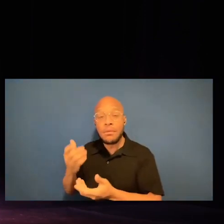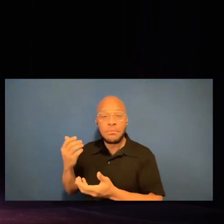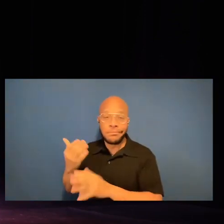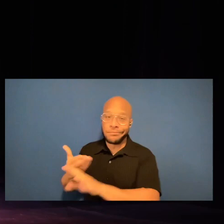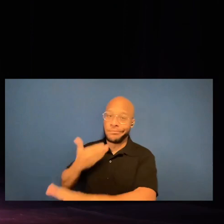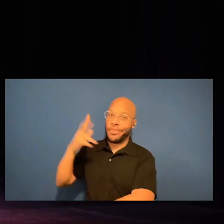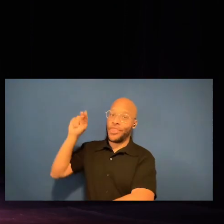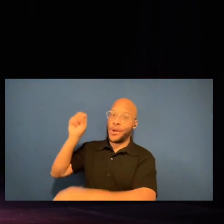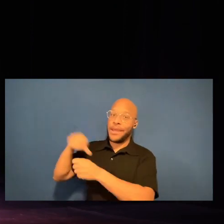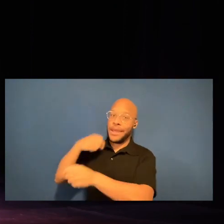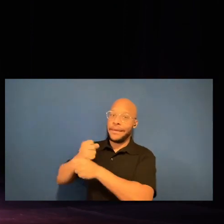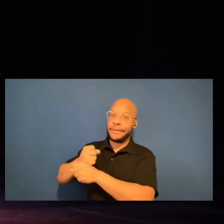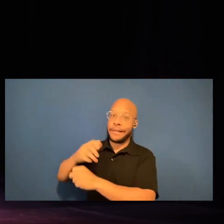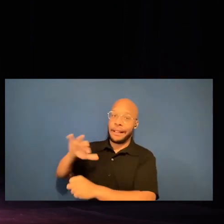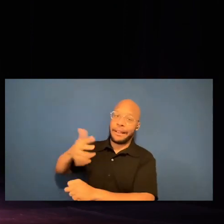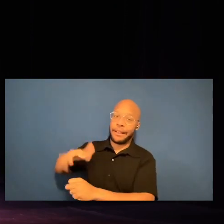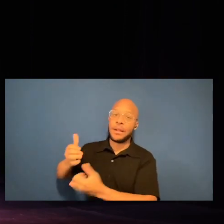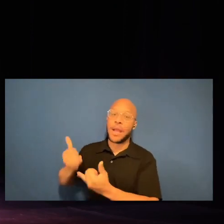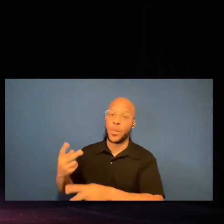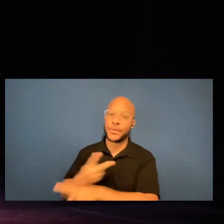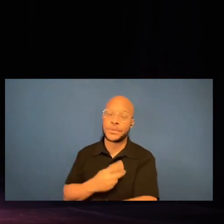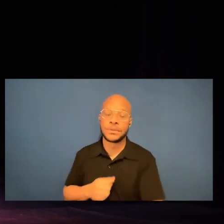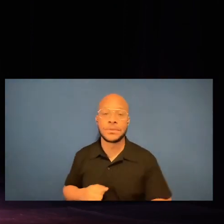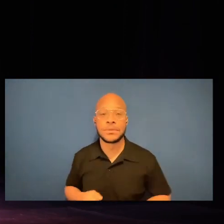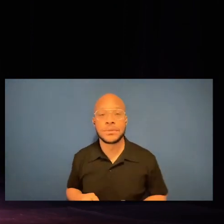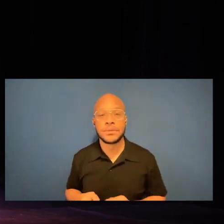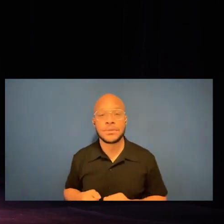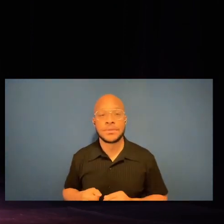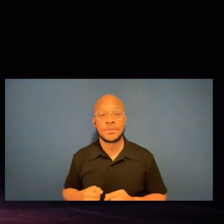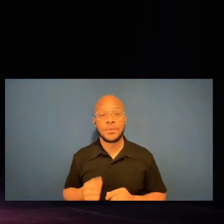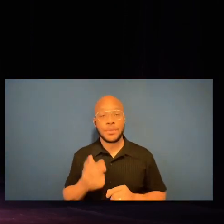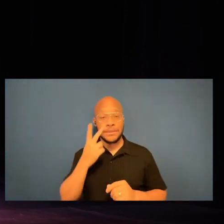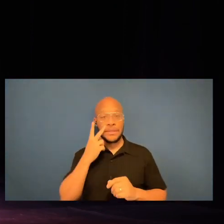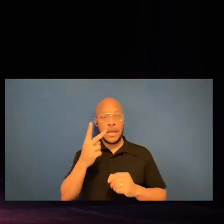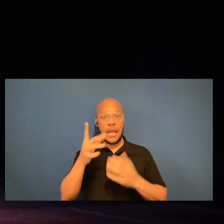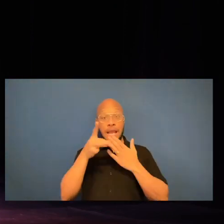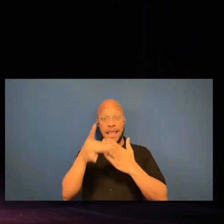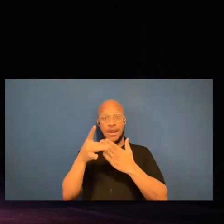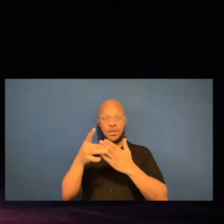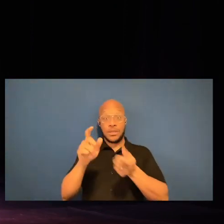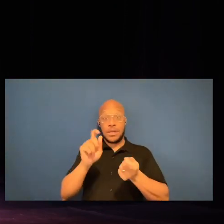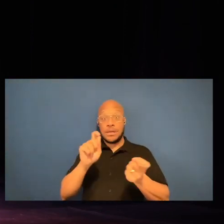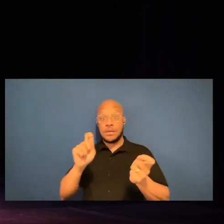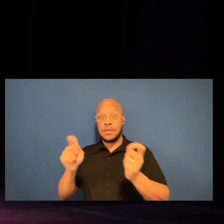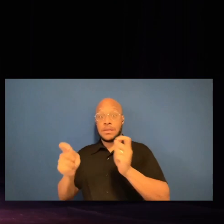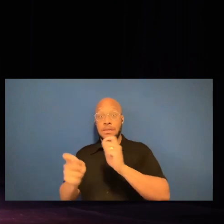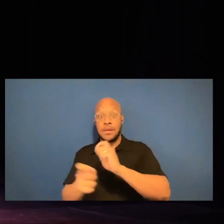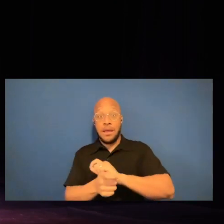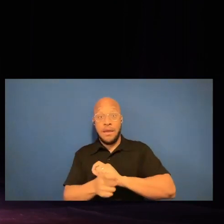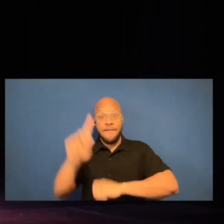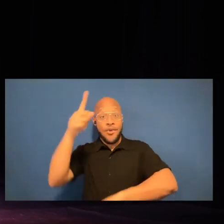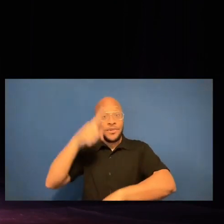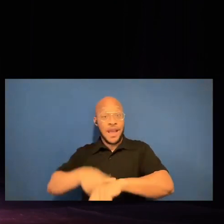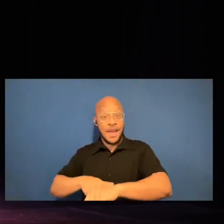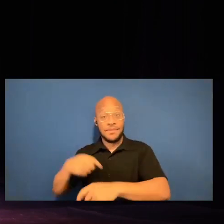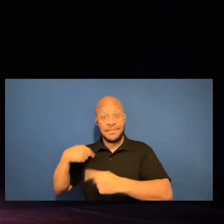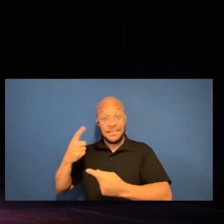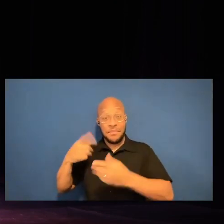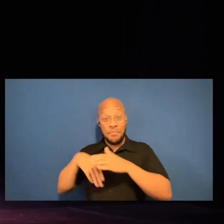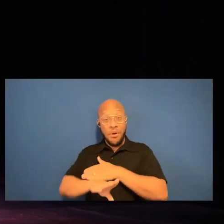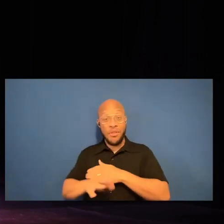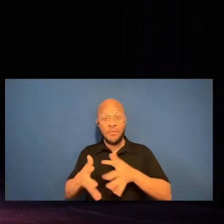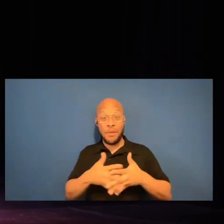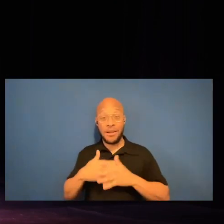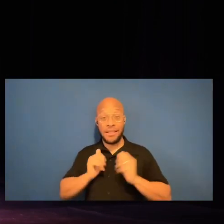birth of the American theater, just in time for the global shutdown of institutions. And then we watch